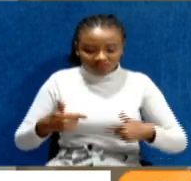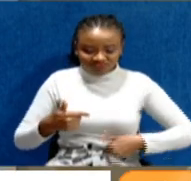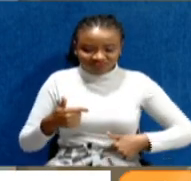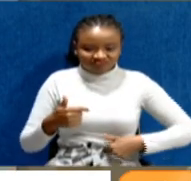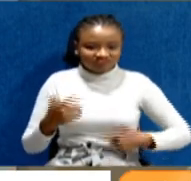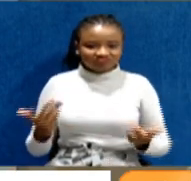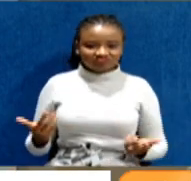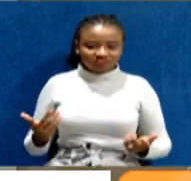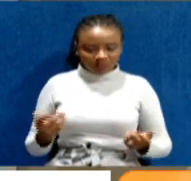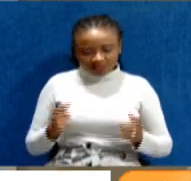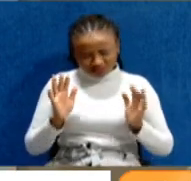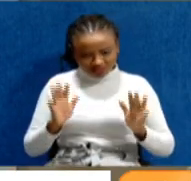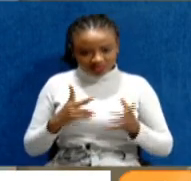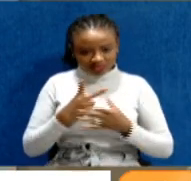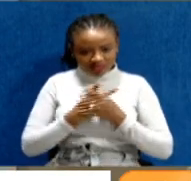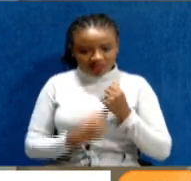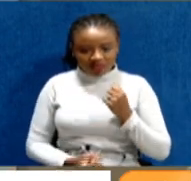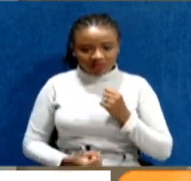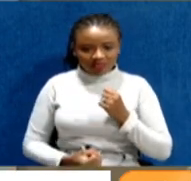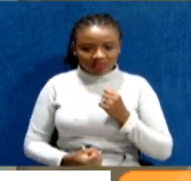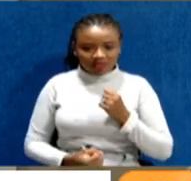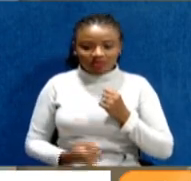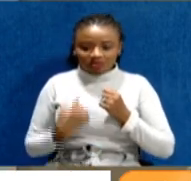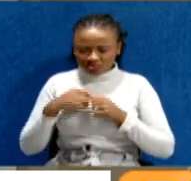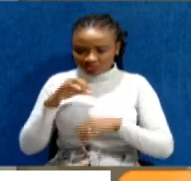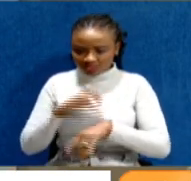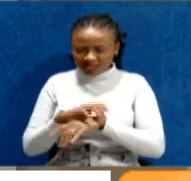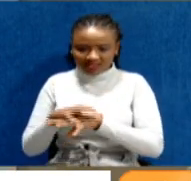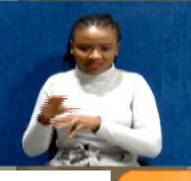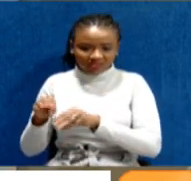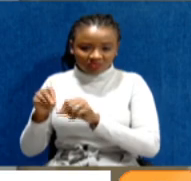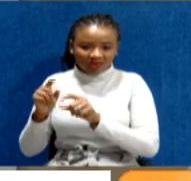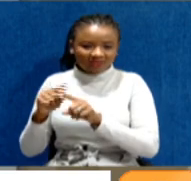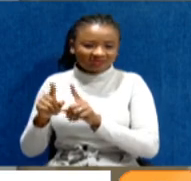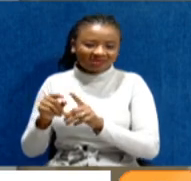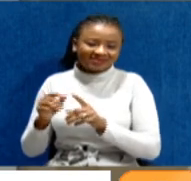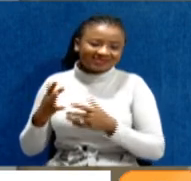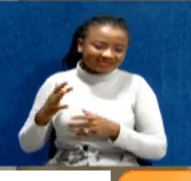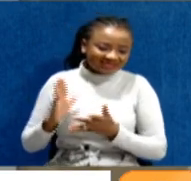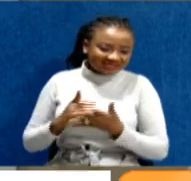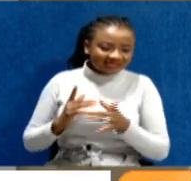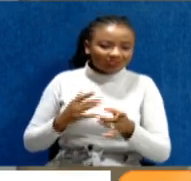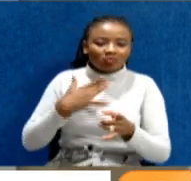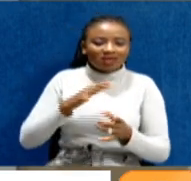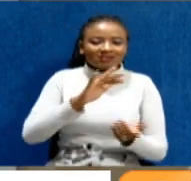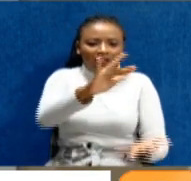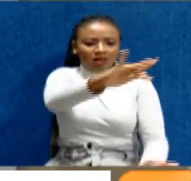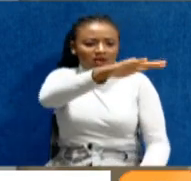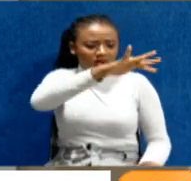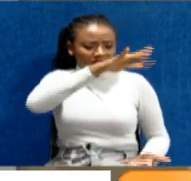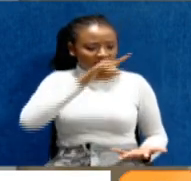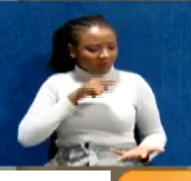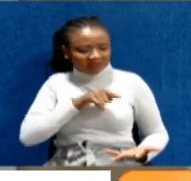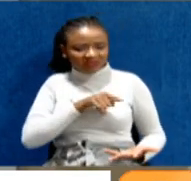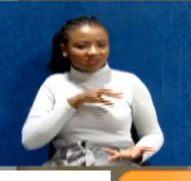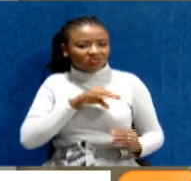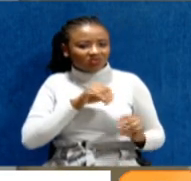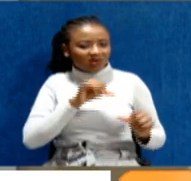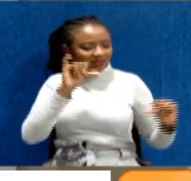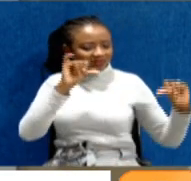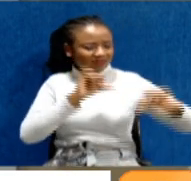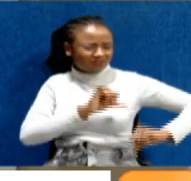look after quality. Yeah. And most of them will go for the quantity because they want to fill their stomachs. But I would tell you